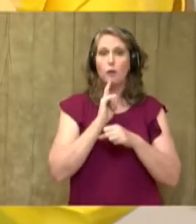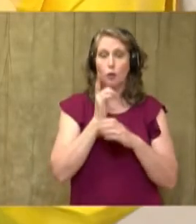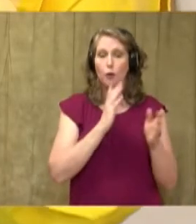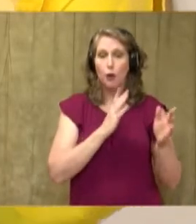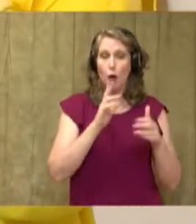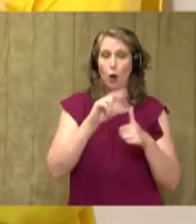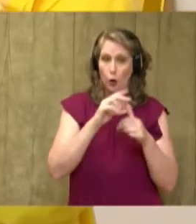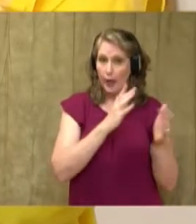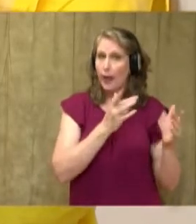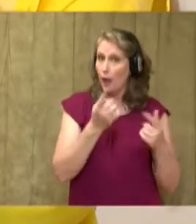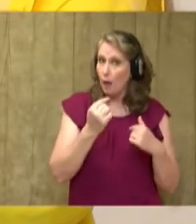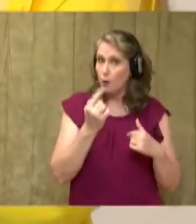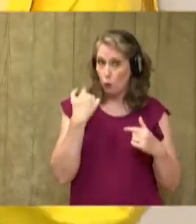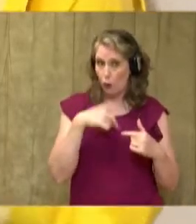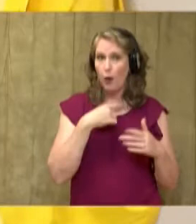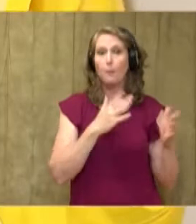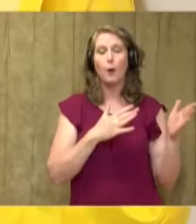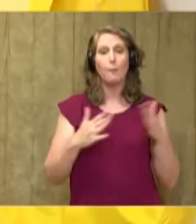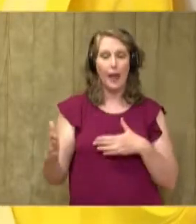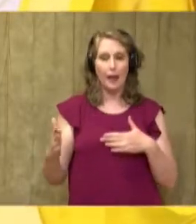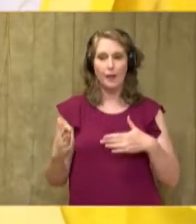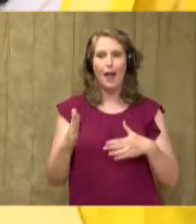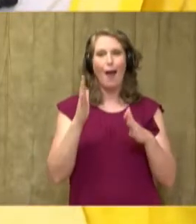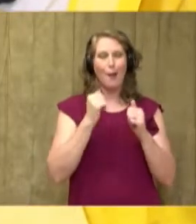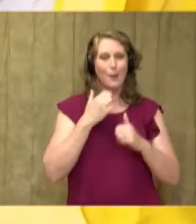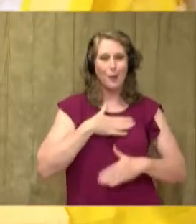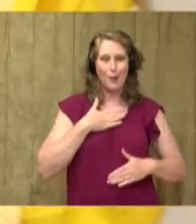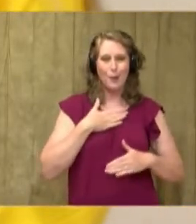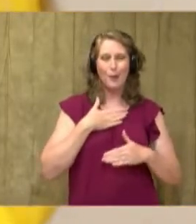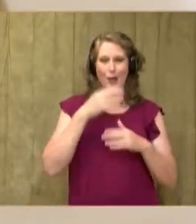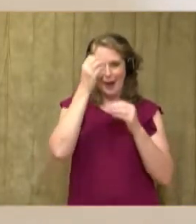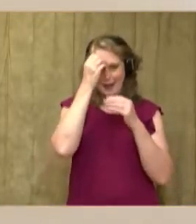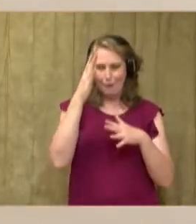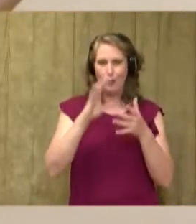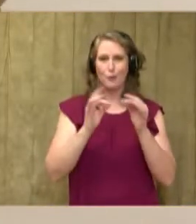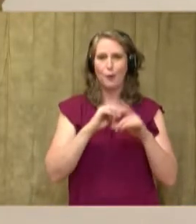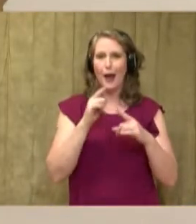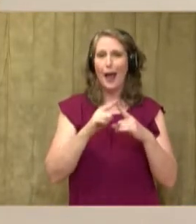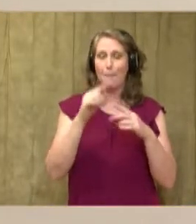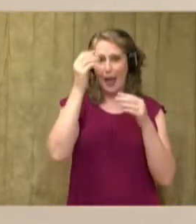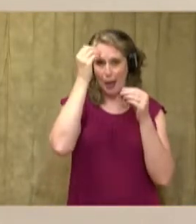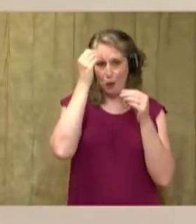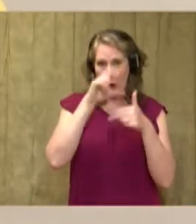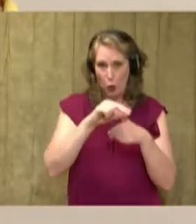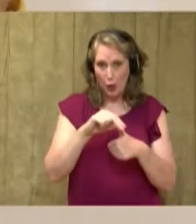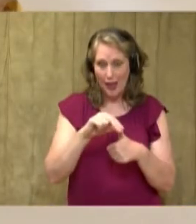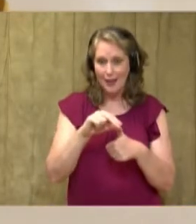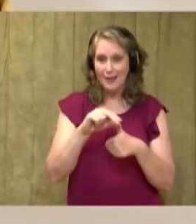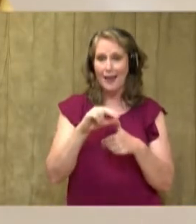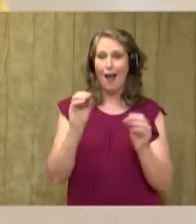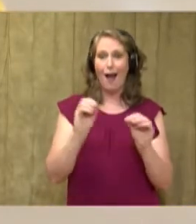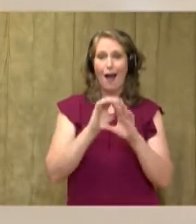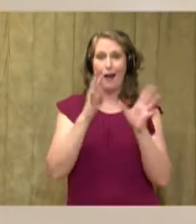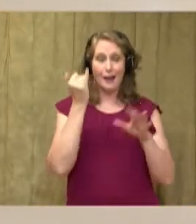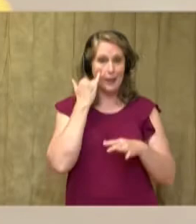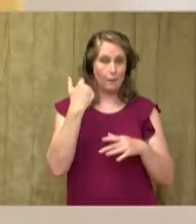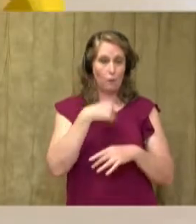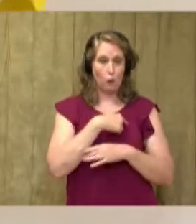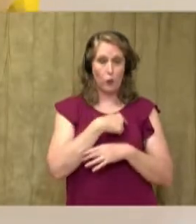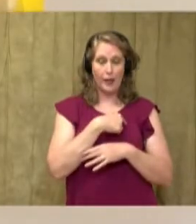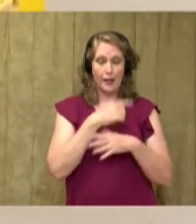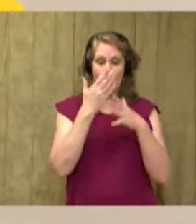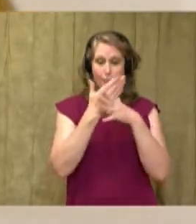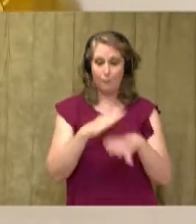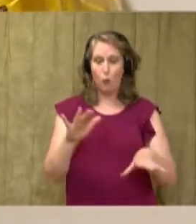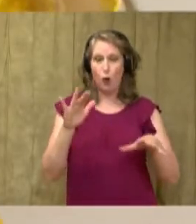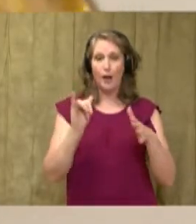prepared for hurricanes. All right? So, I hope you enjoyed our informational story about hurricanes today. Obviously, if we were going to sort our